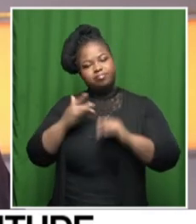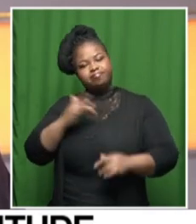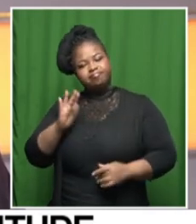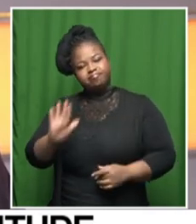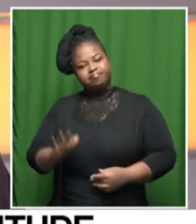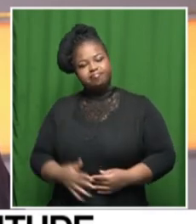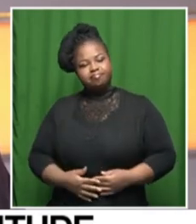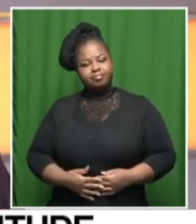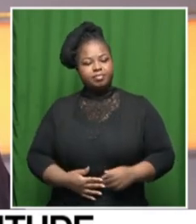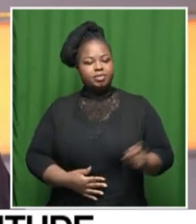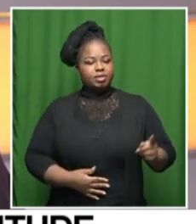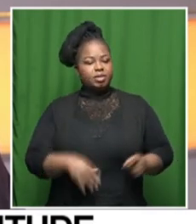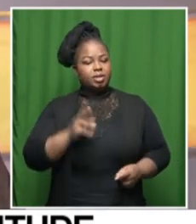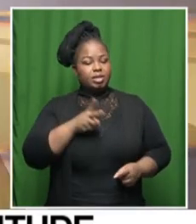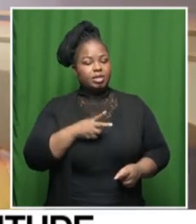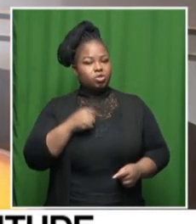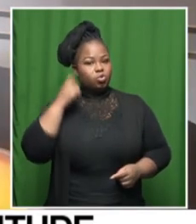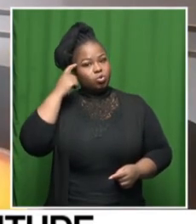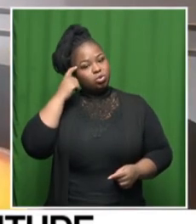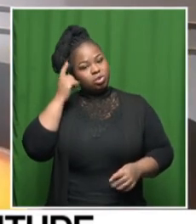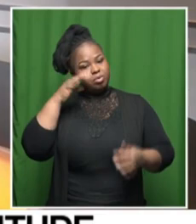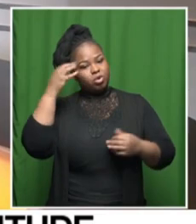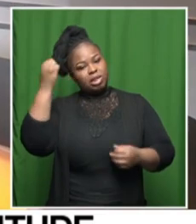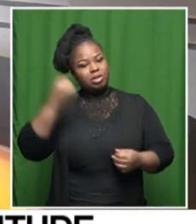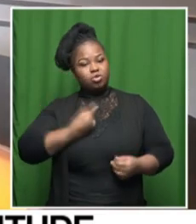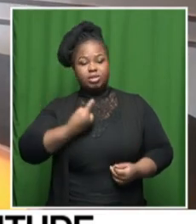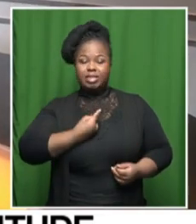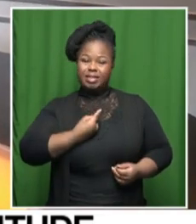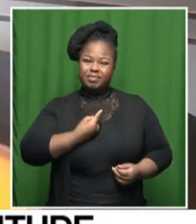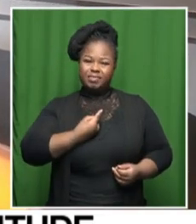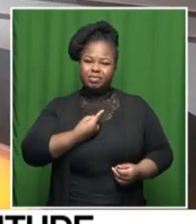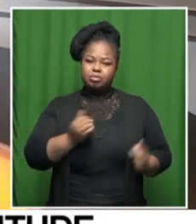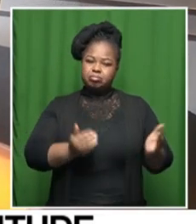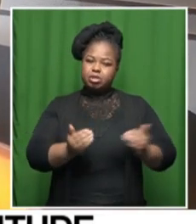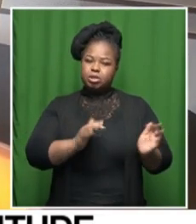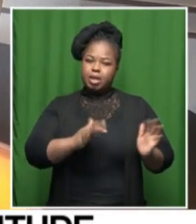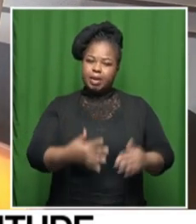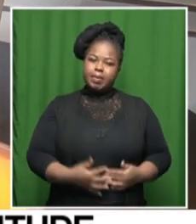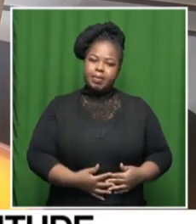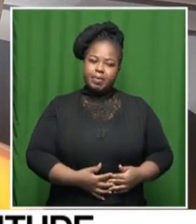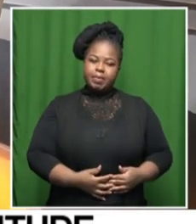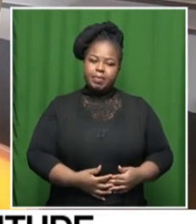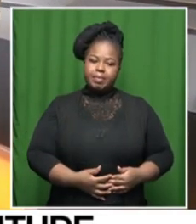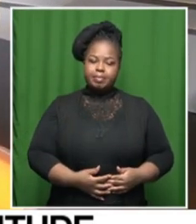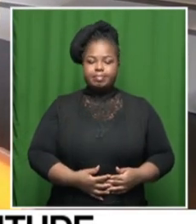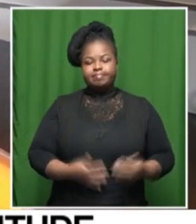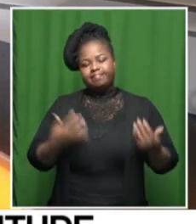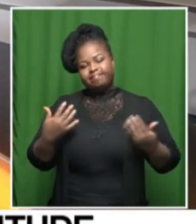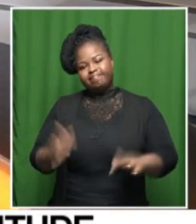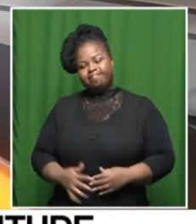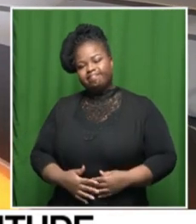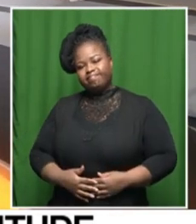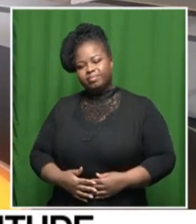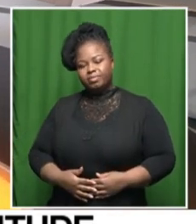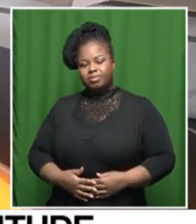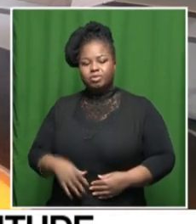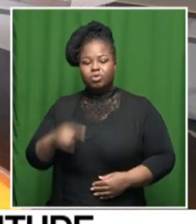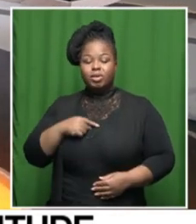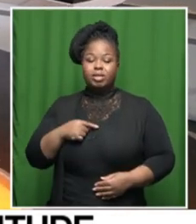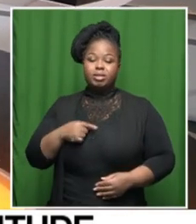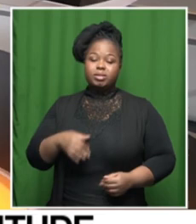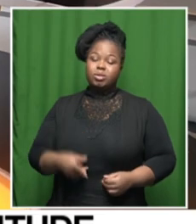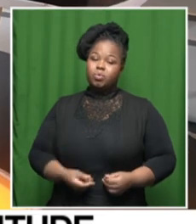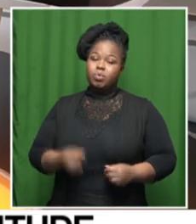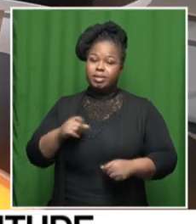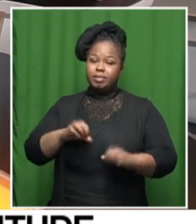yeah. You also had suicidal thoughts as well. Talk to us about how you dealt with that. Oh man, dealing with loss